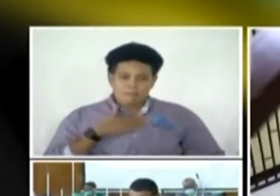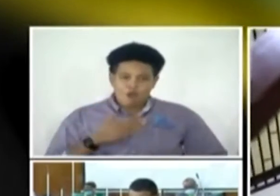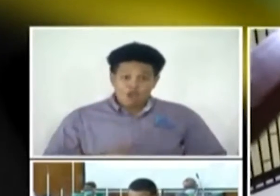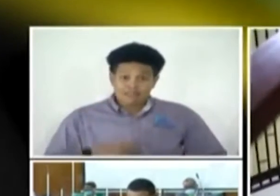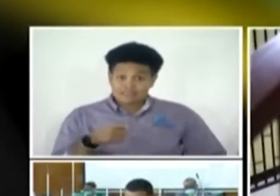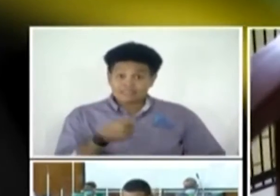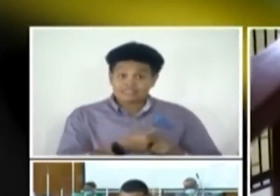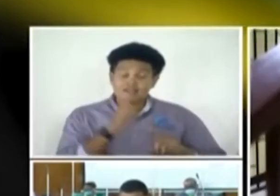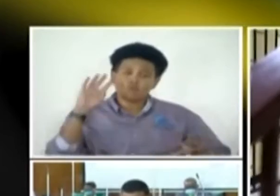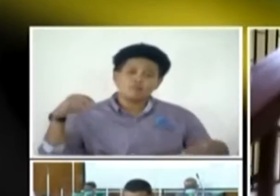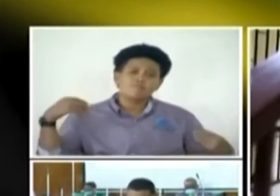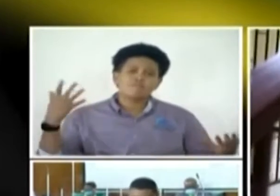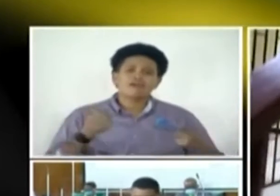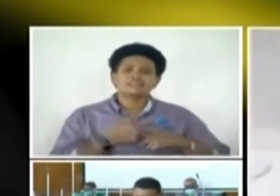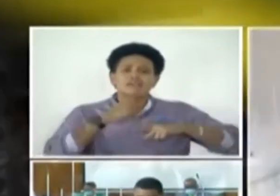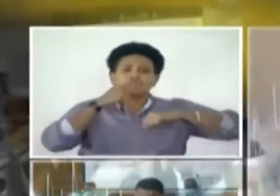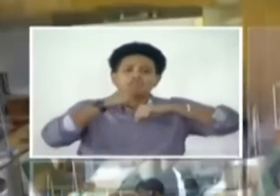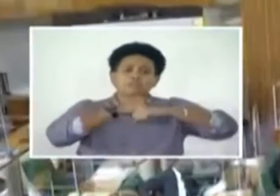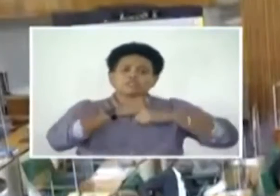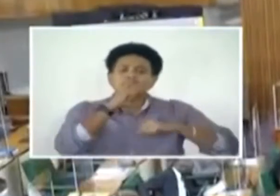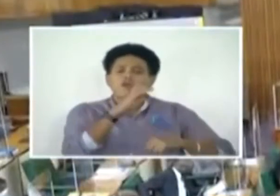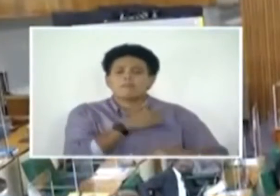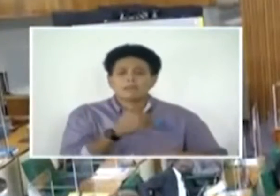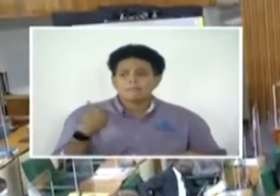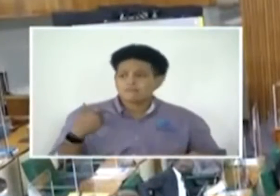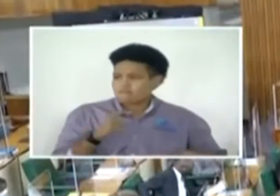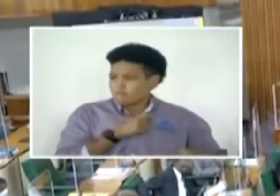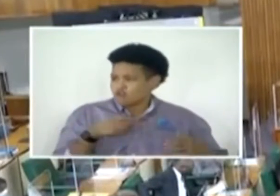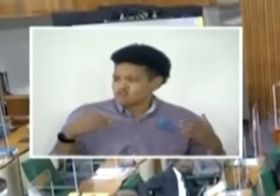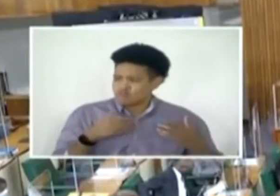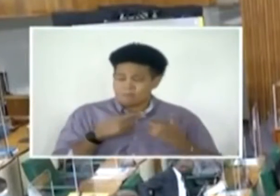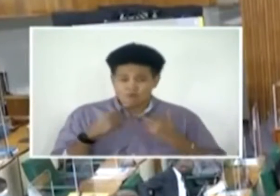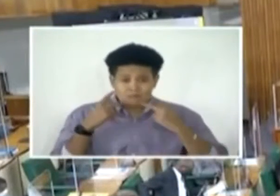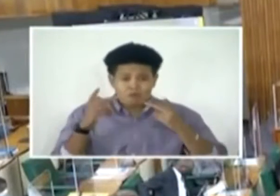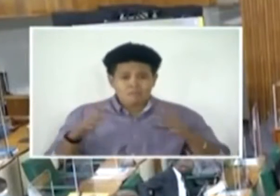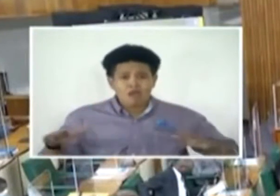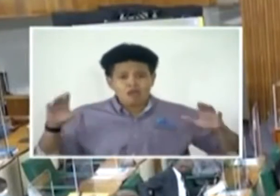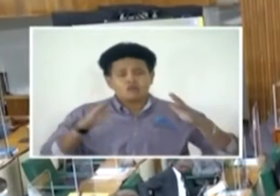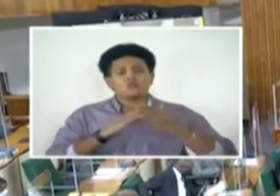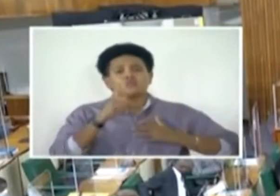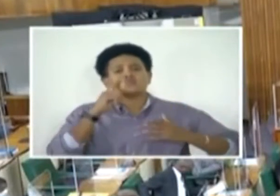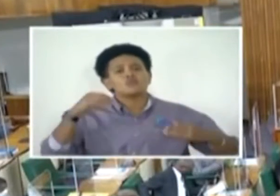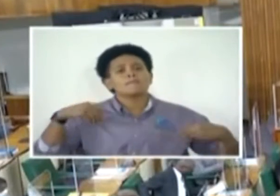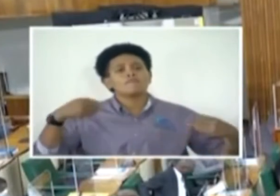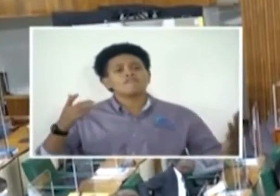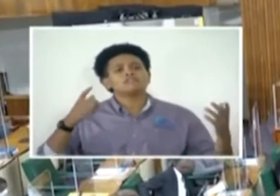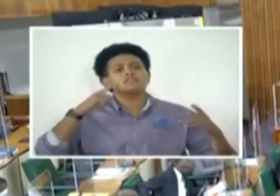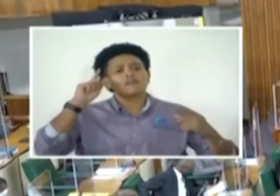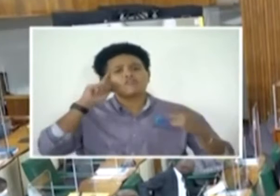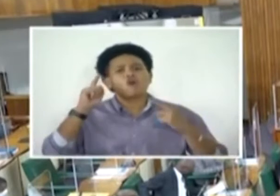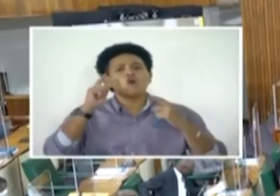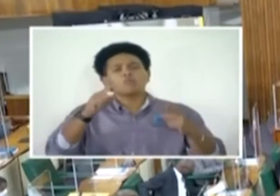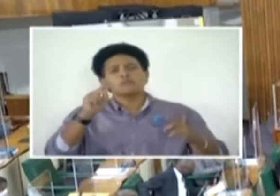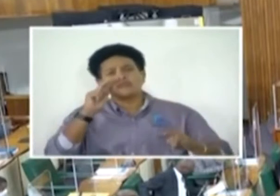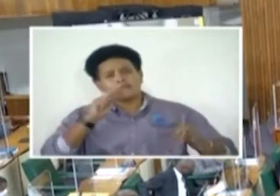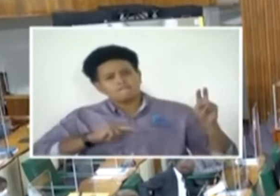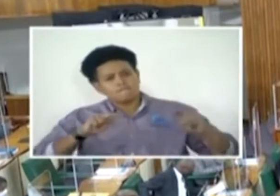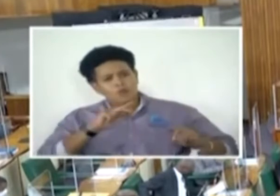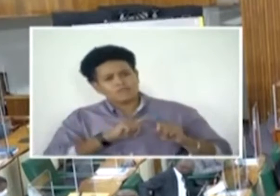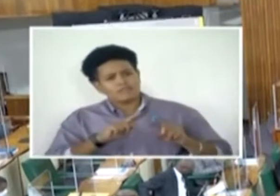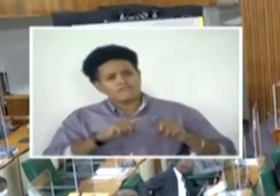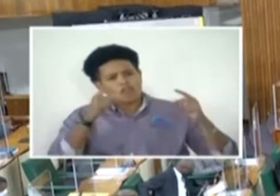This will provide protection for members of the JCF and the public through the provision of an objective view of incidents